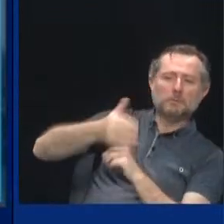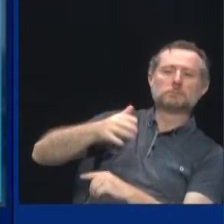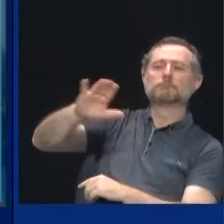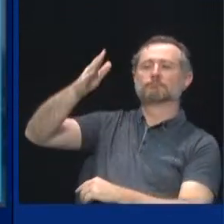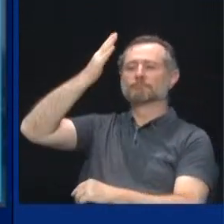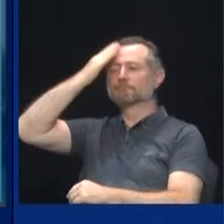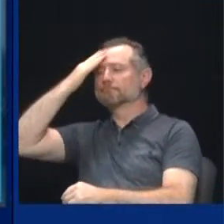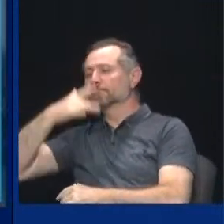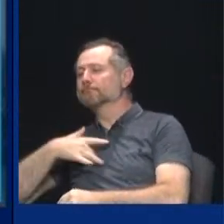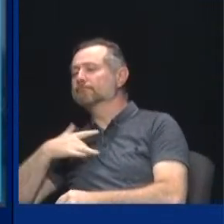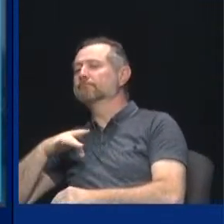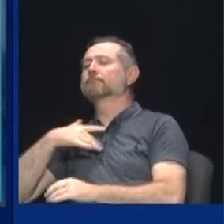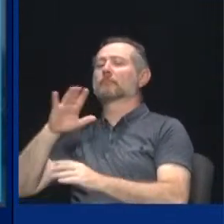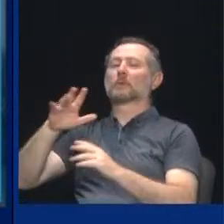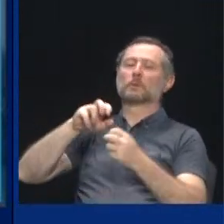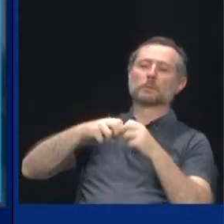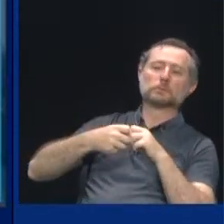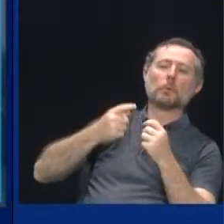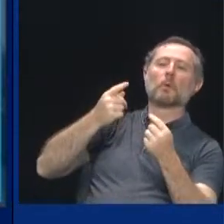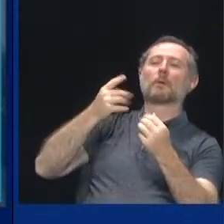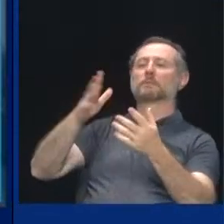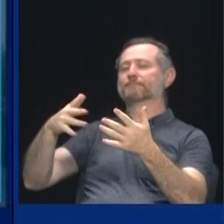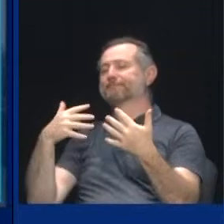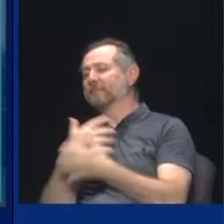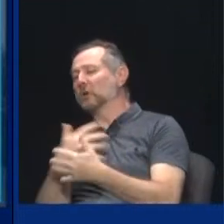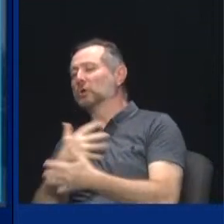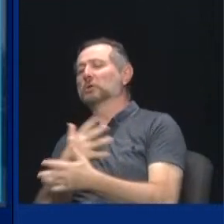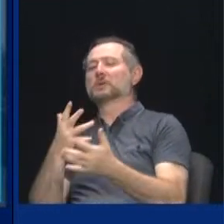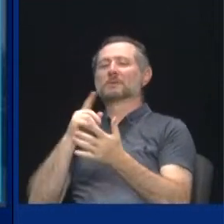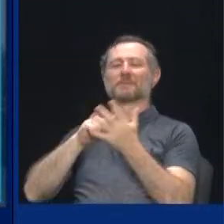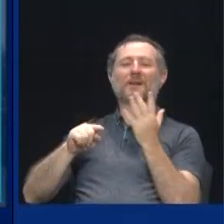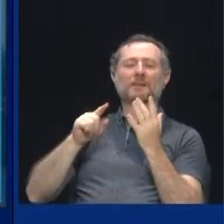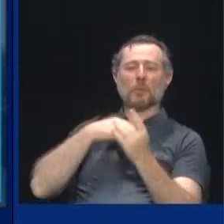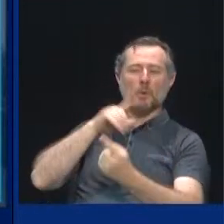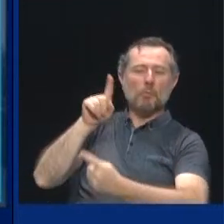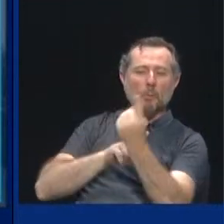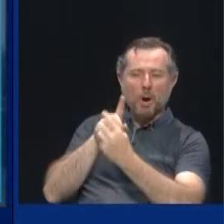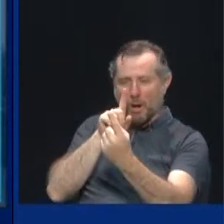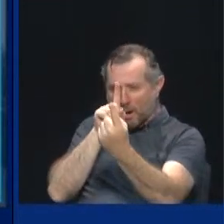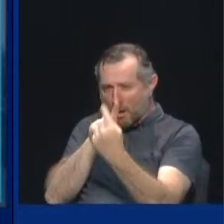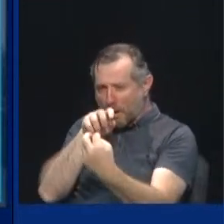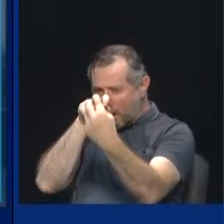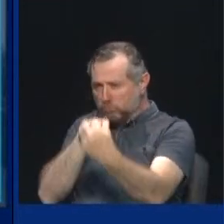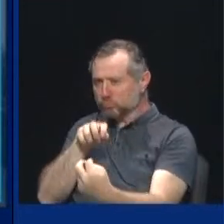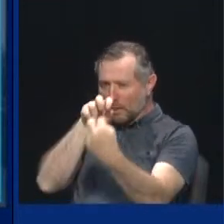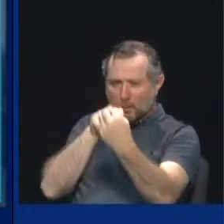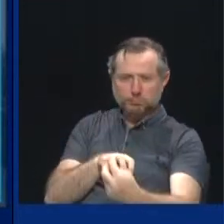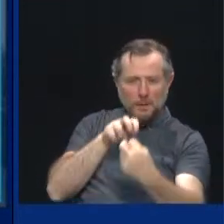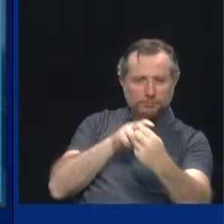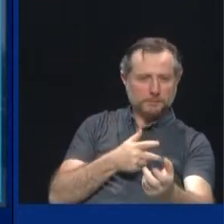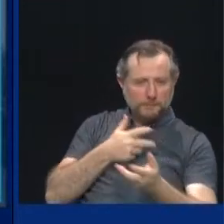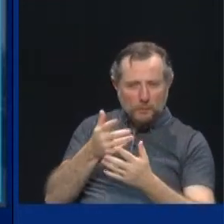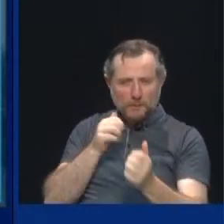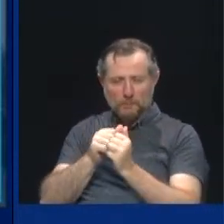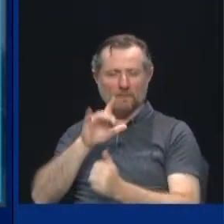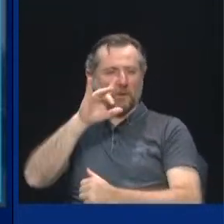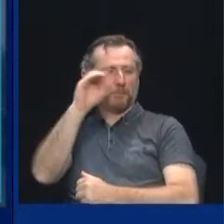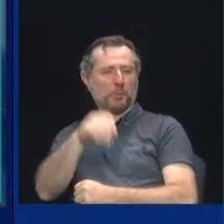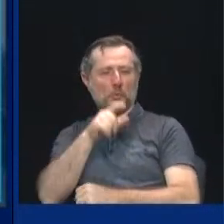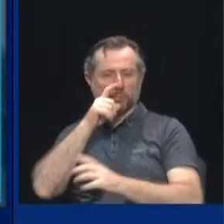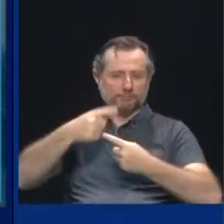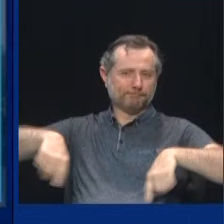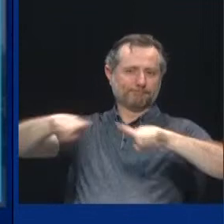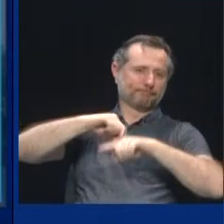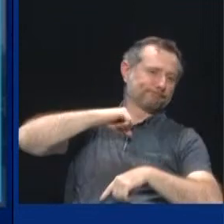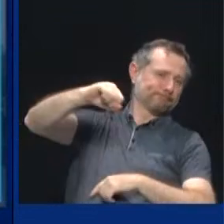their issues and their fears, and it almost has to be a one-on-one conversation with that 25%. Because it's not going to